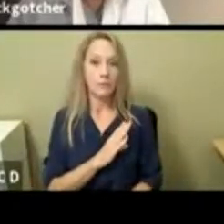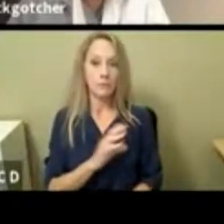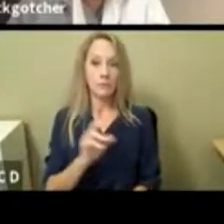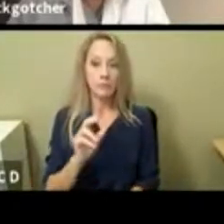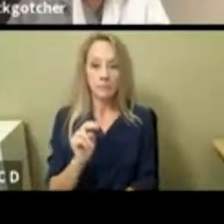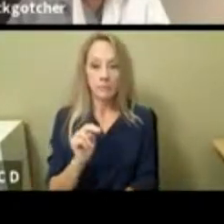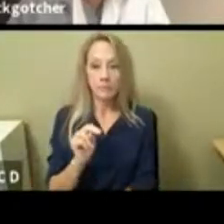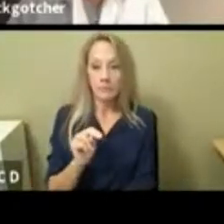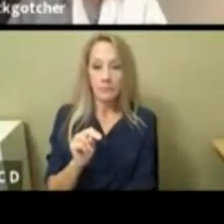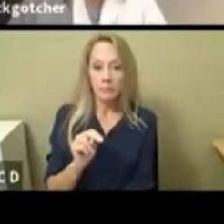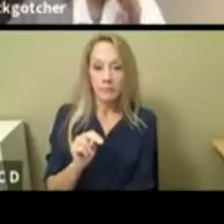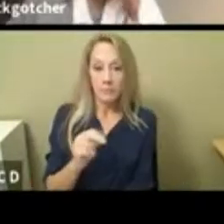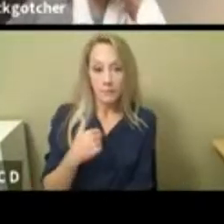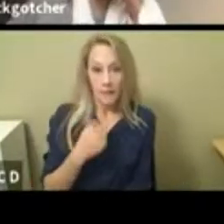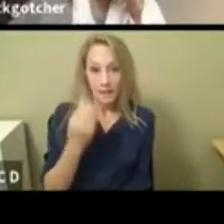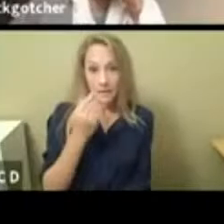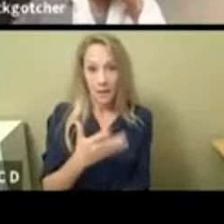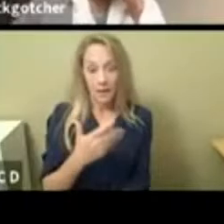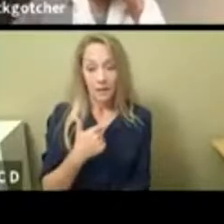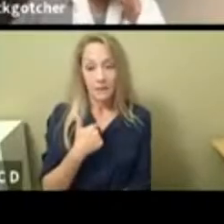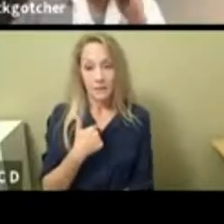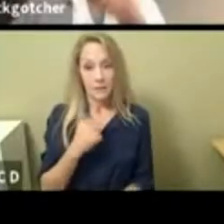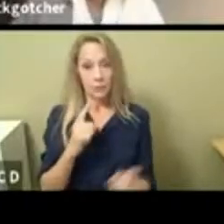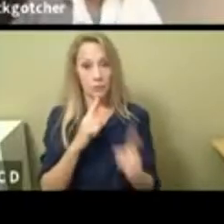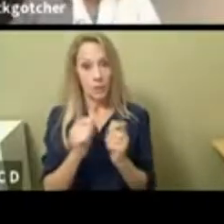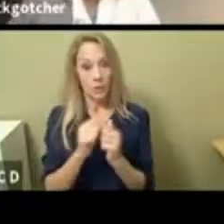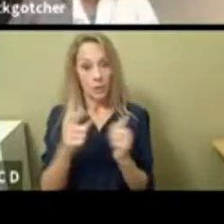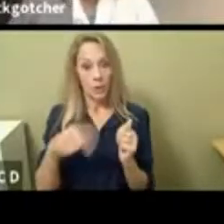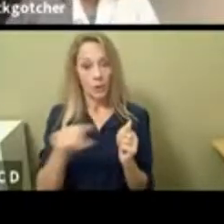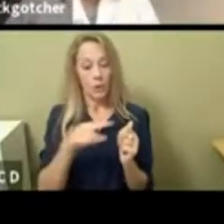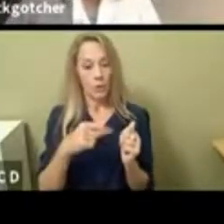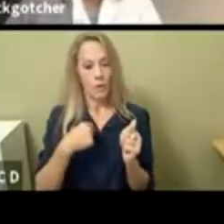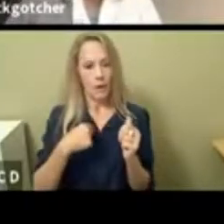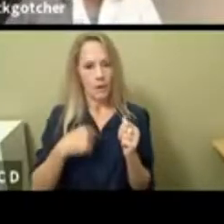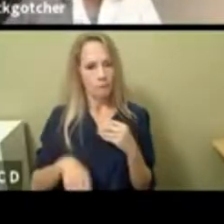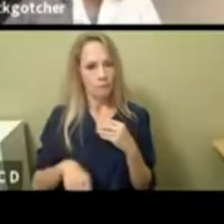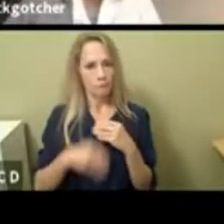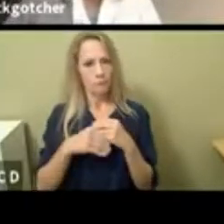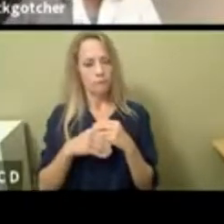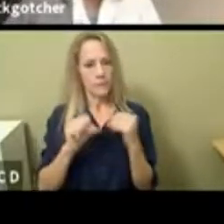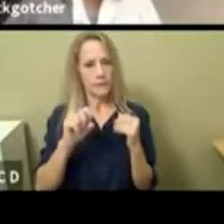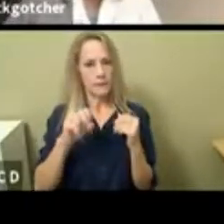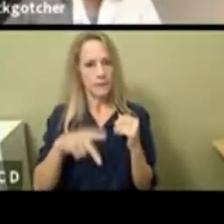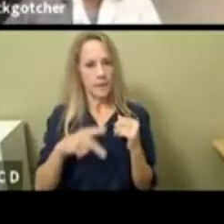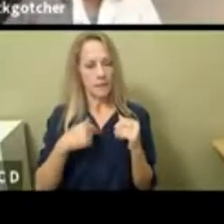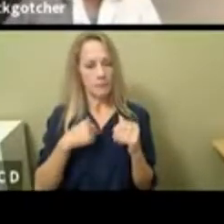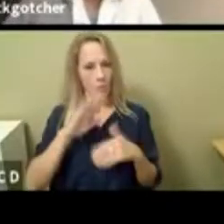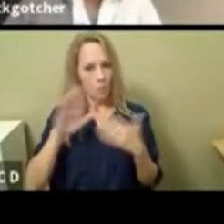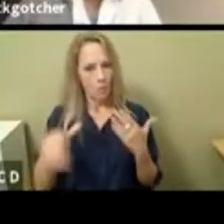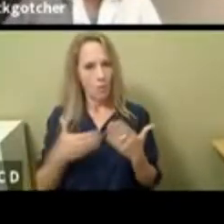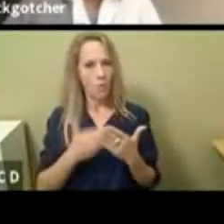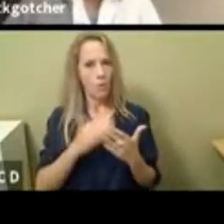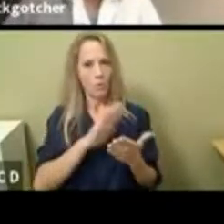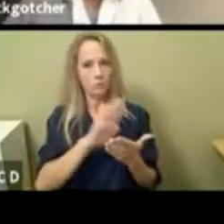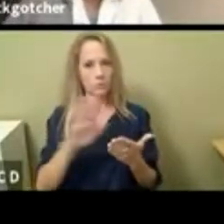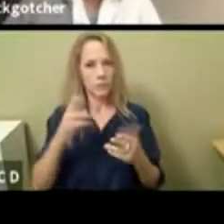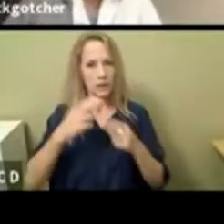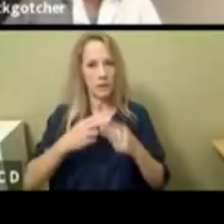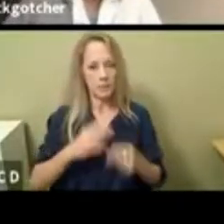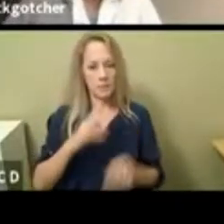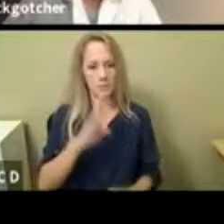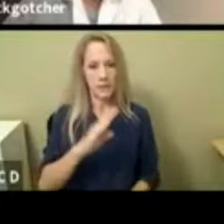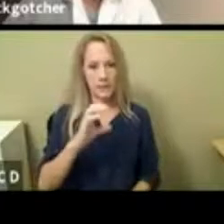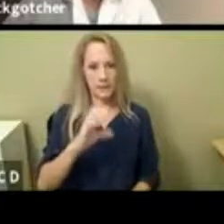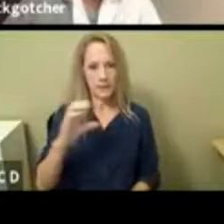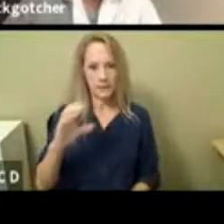in my communications with you, I take the extra step of putting everybody's name in a BCC box so